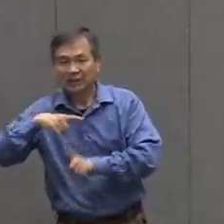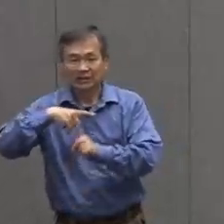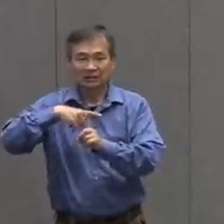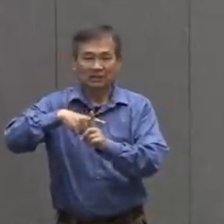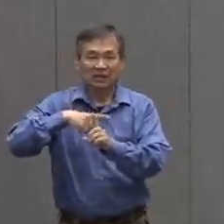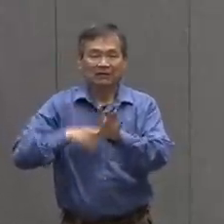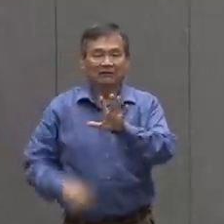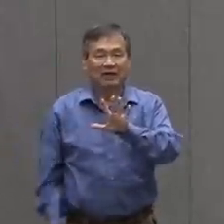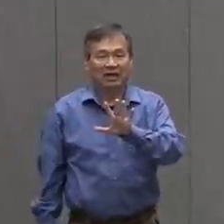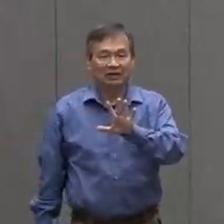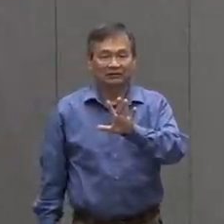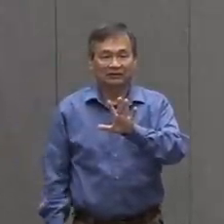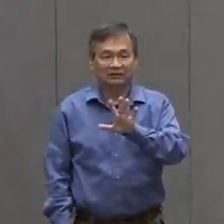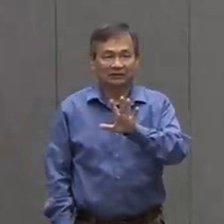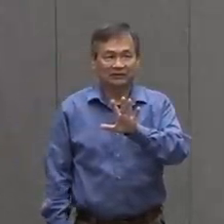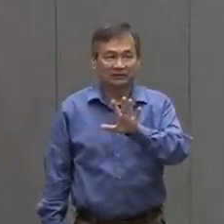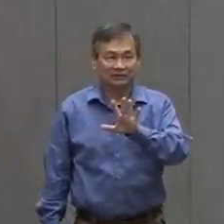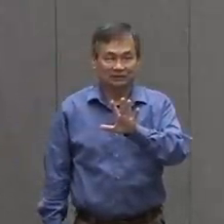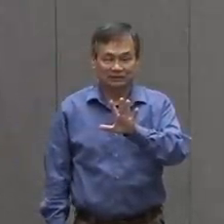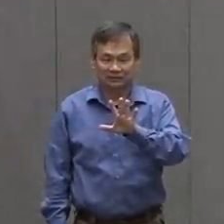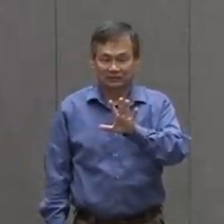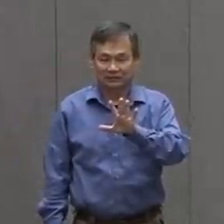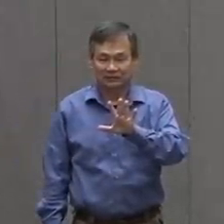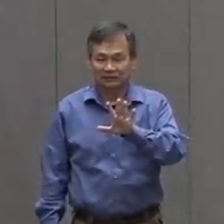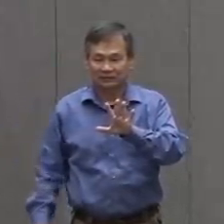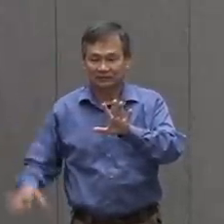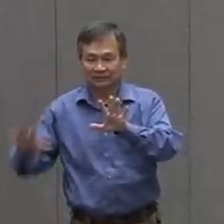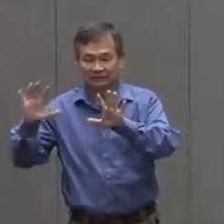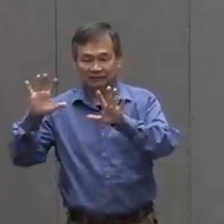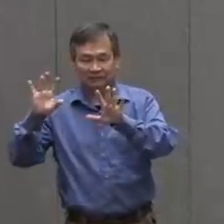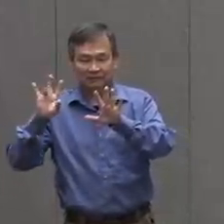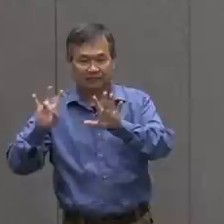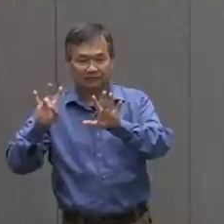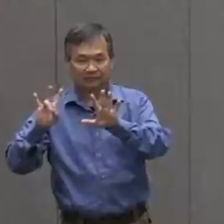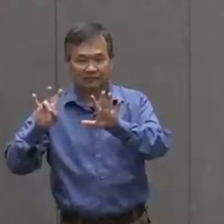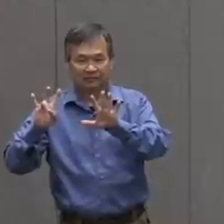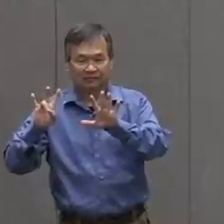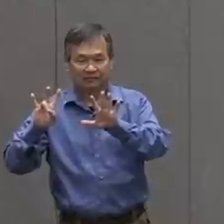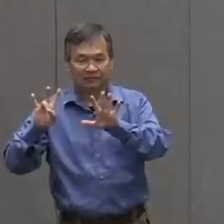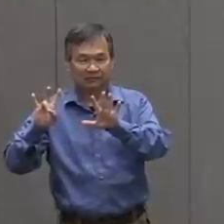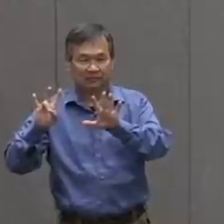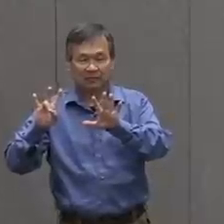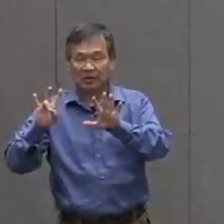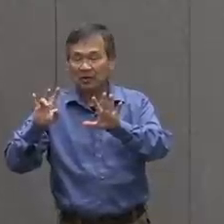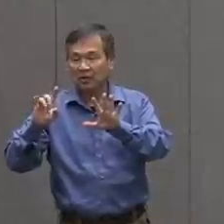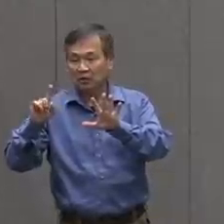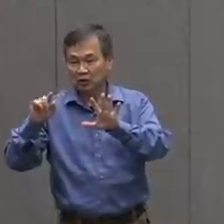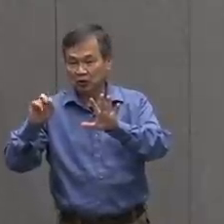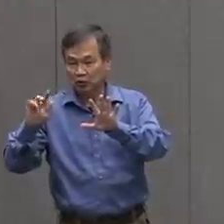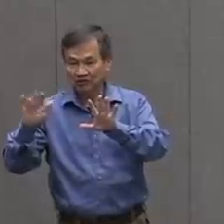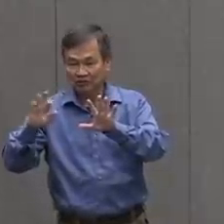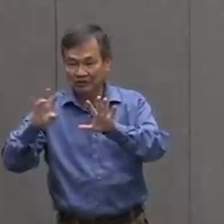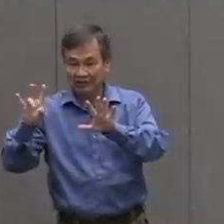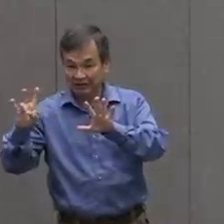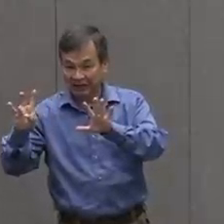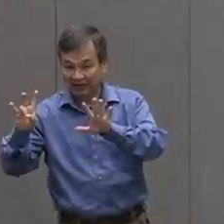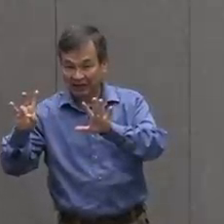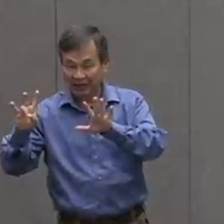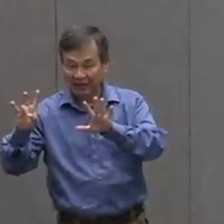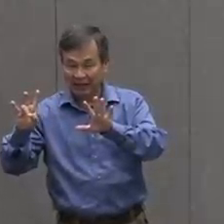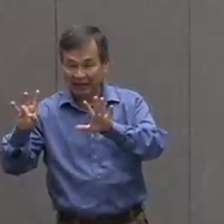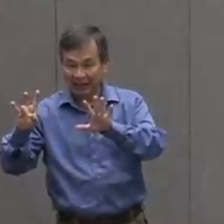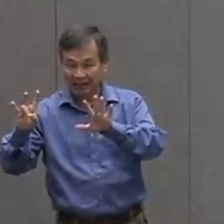5. So I'm going to count my dots and add on. So 7